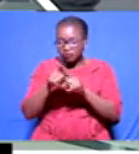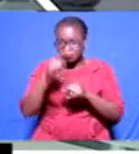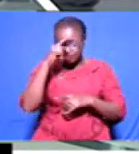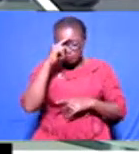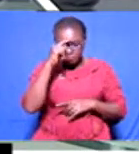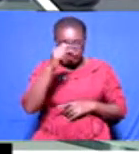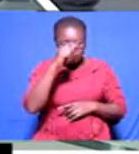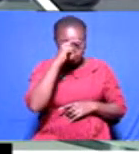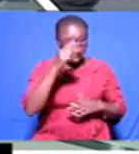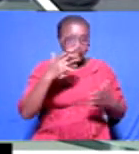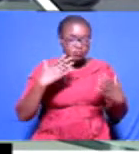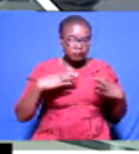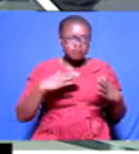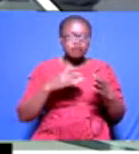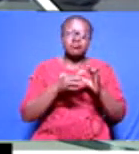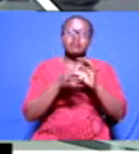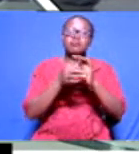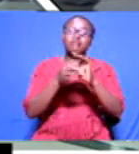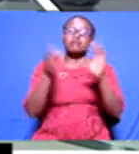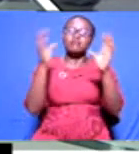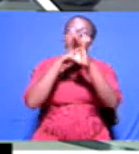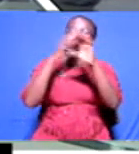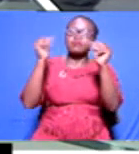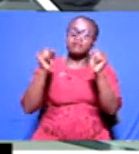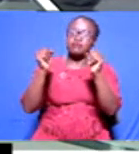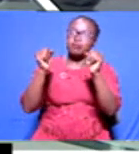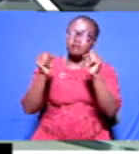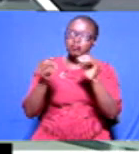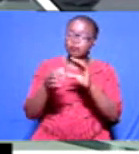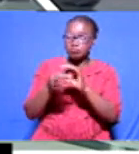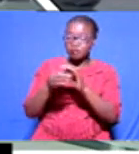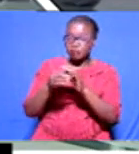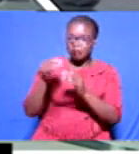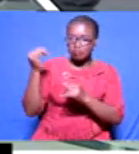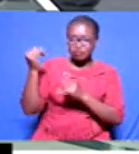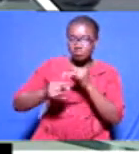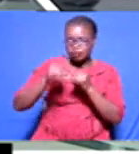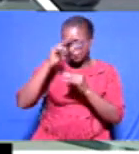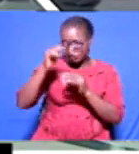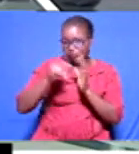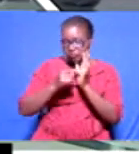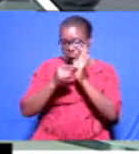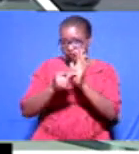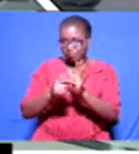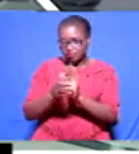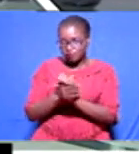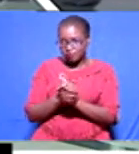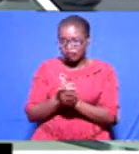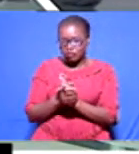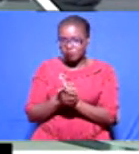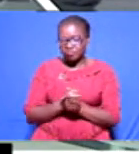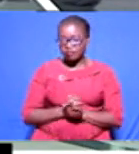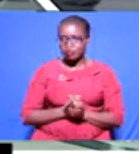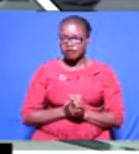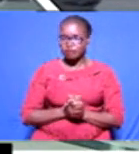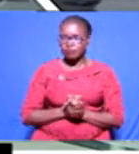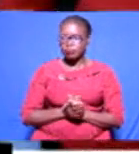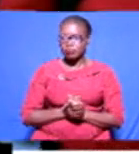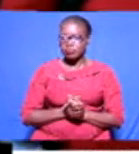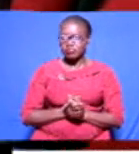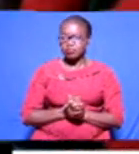state in paying their homage to the late former president of Kenya. Timothy Kipnusu opens our coverage.